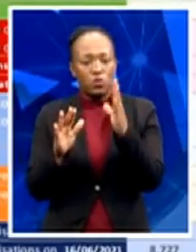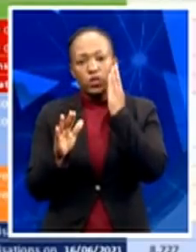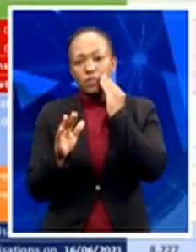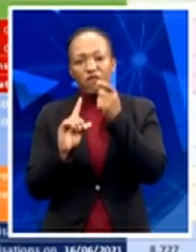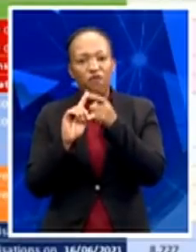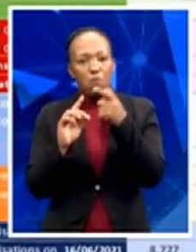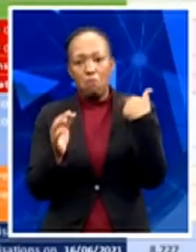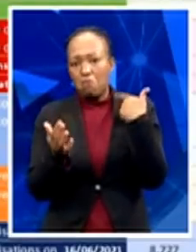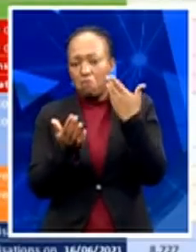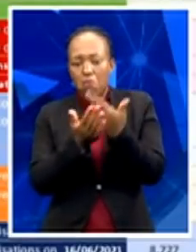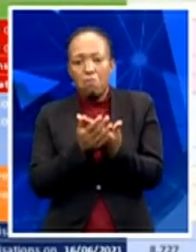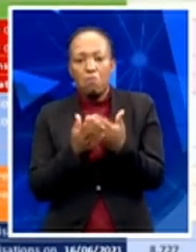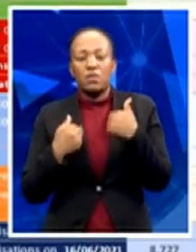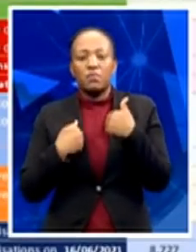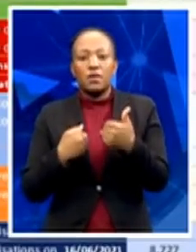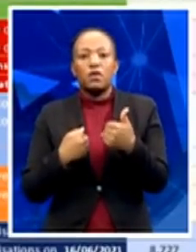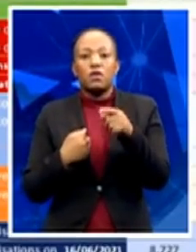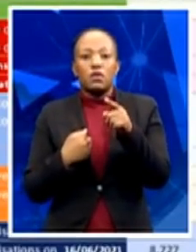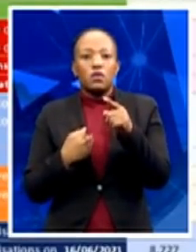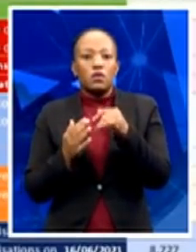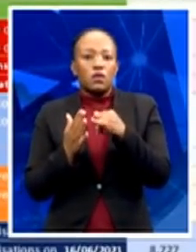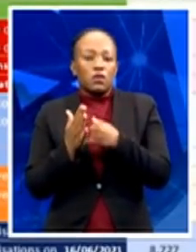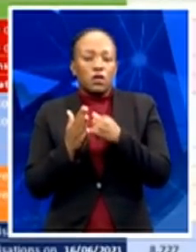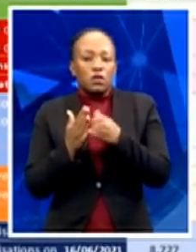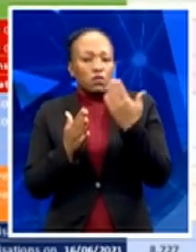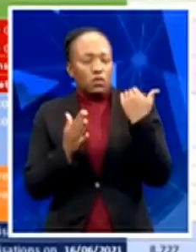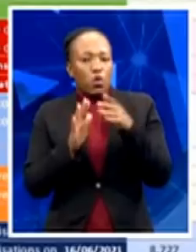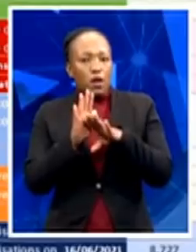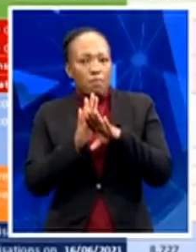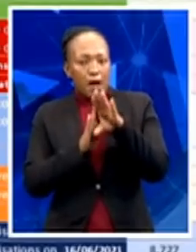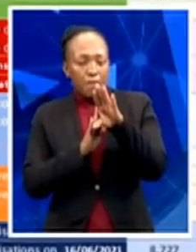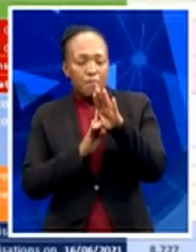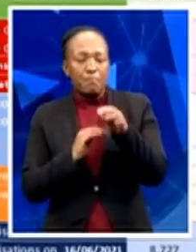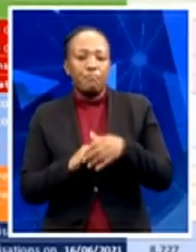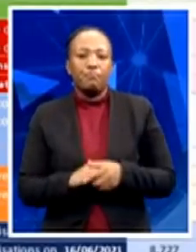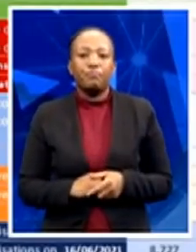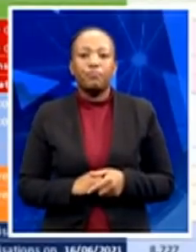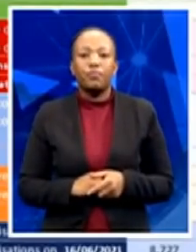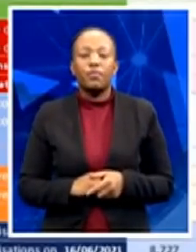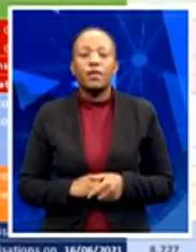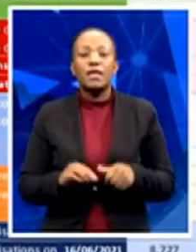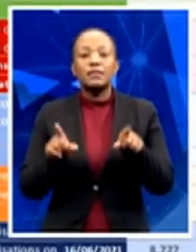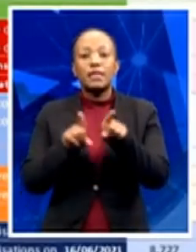the resurgence. And what we also want to report on is that there are currently